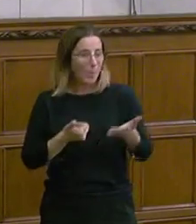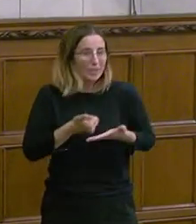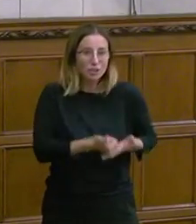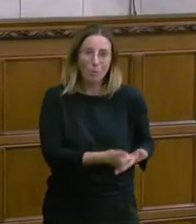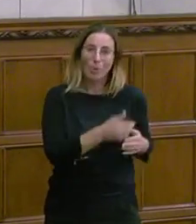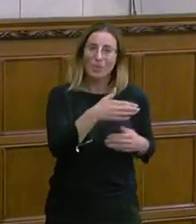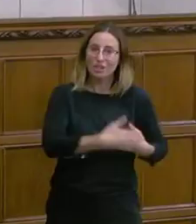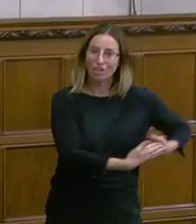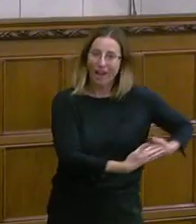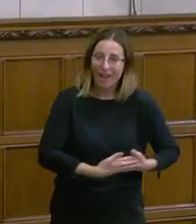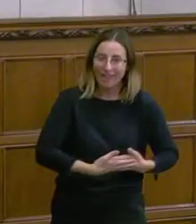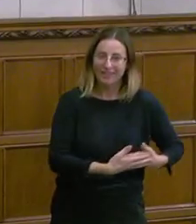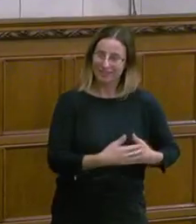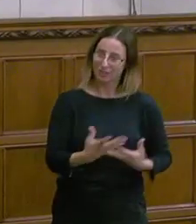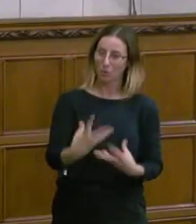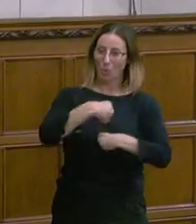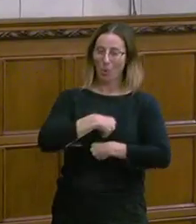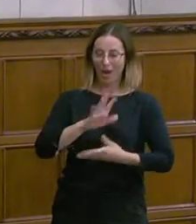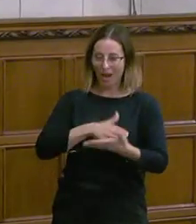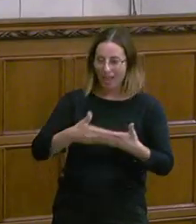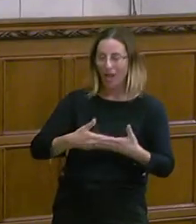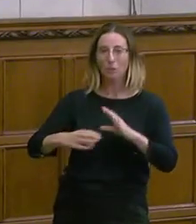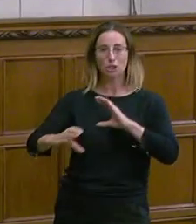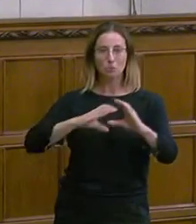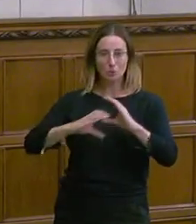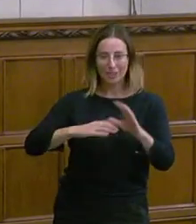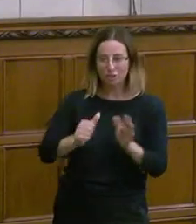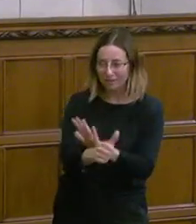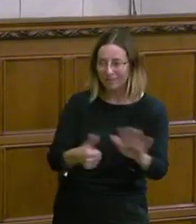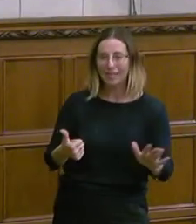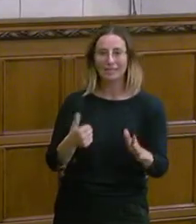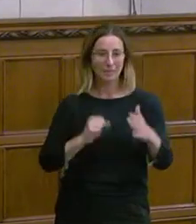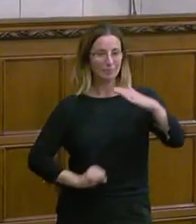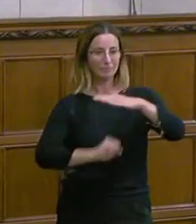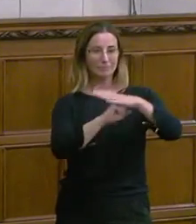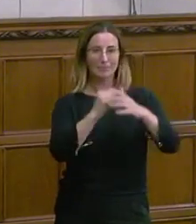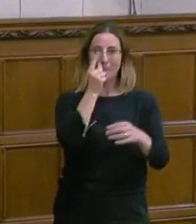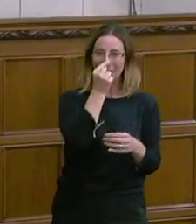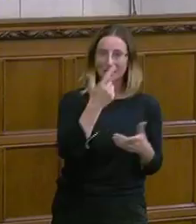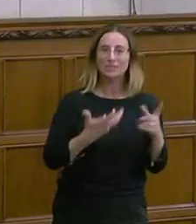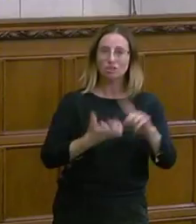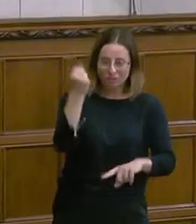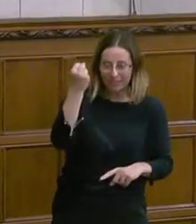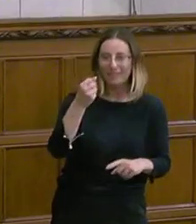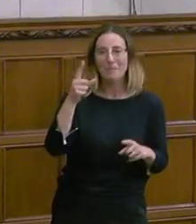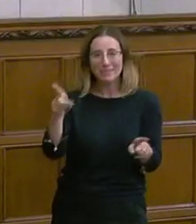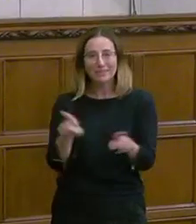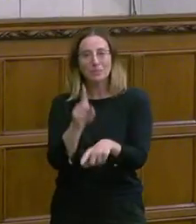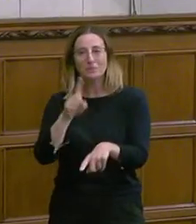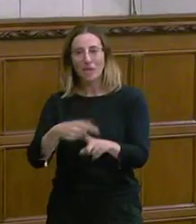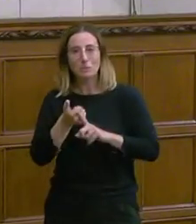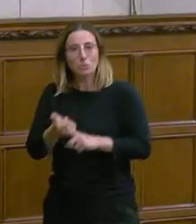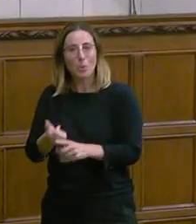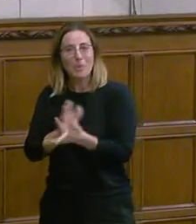the communication skills, which means that they will be able to maximize their ability, but actually plays a crucial role with the parents